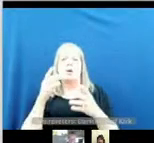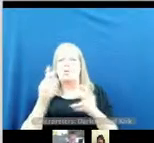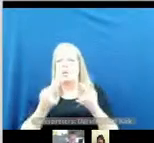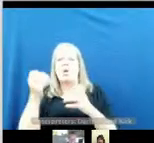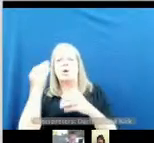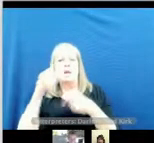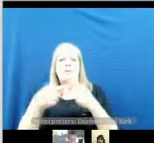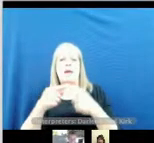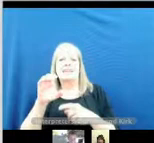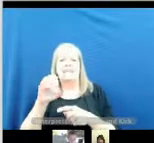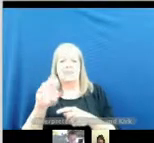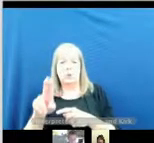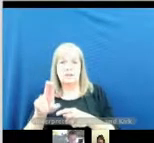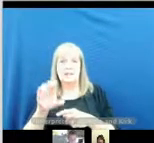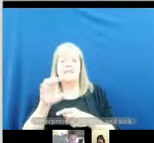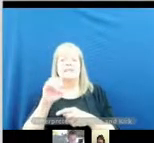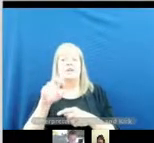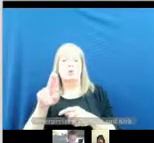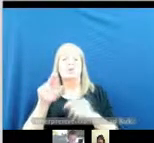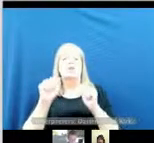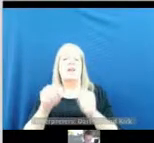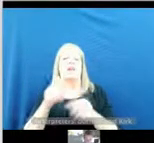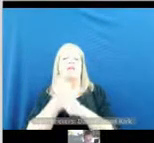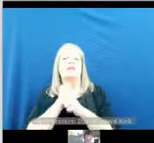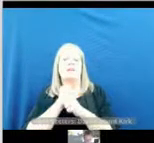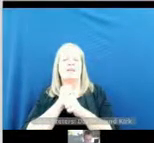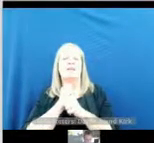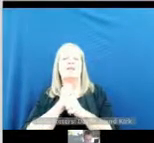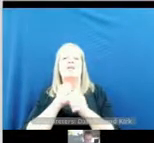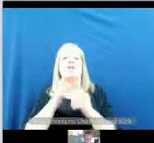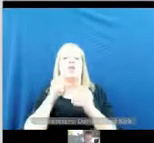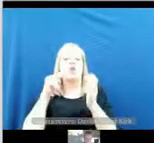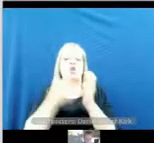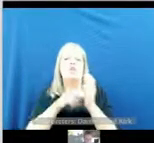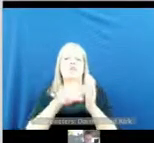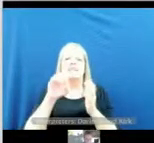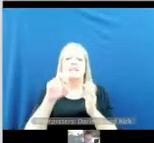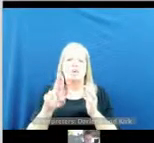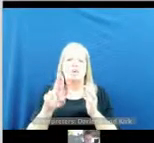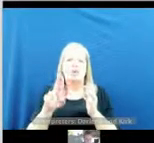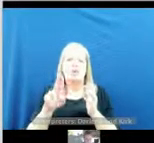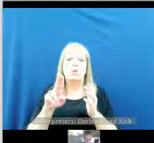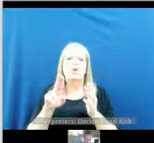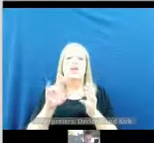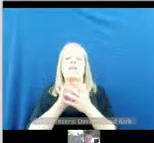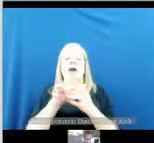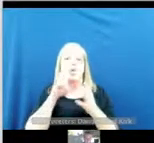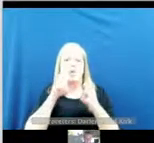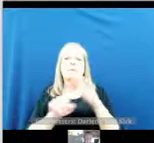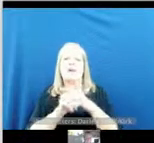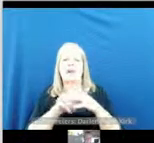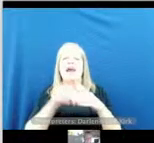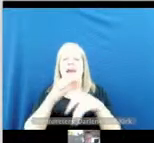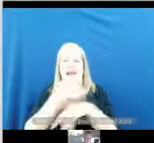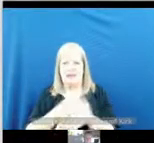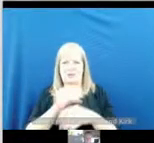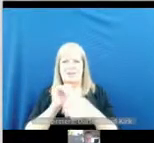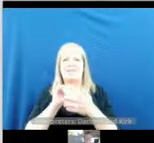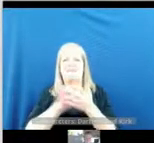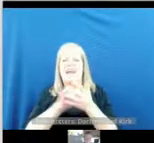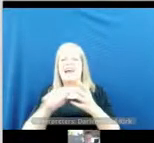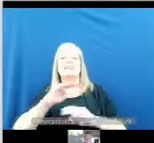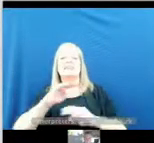The CEUs can be requested by completing the CEU request form, which will appear after the satisfaction survey